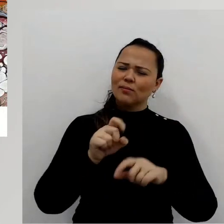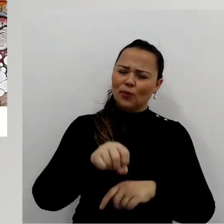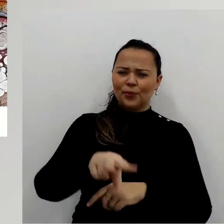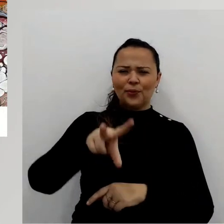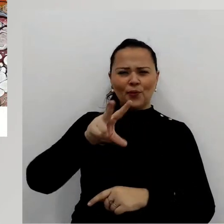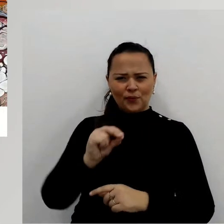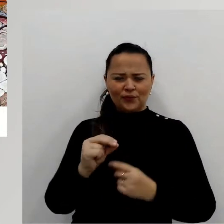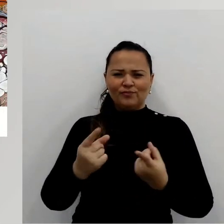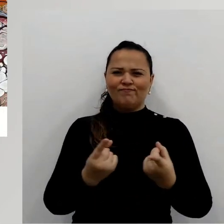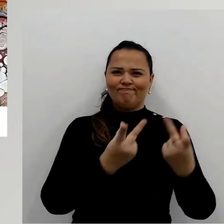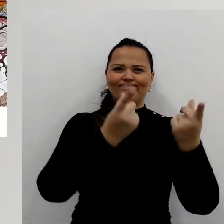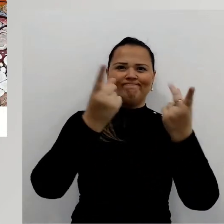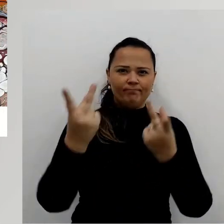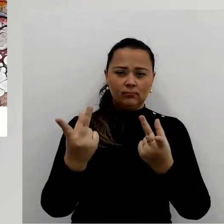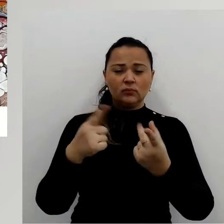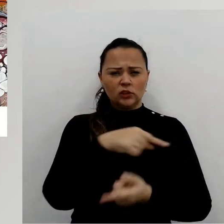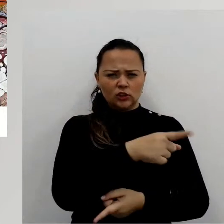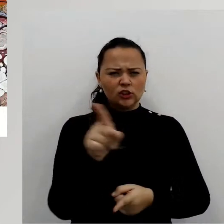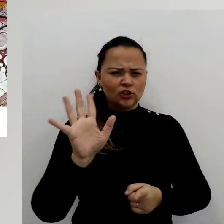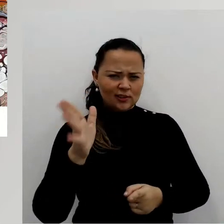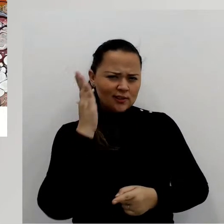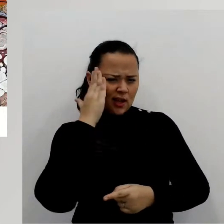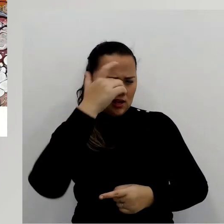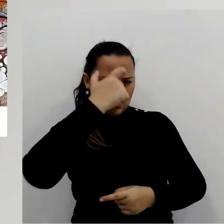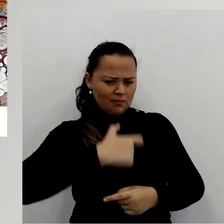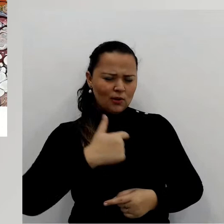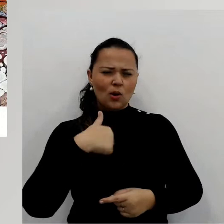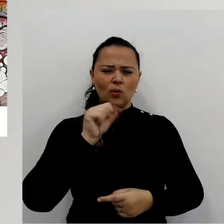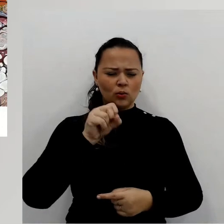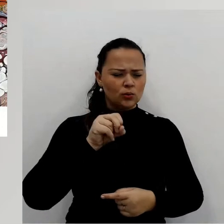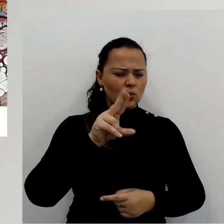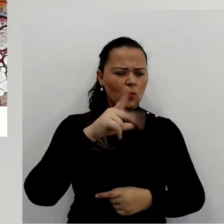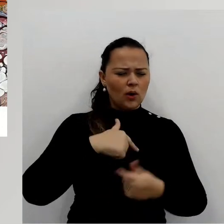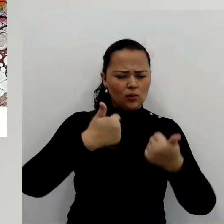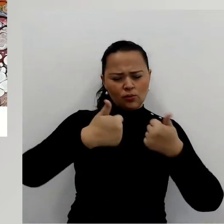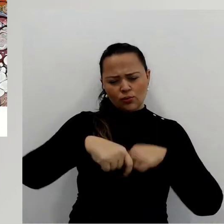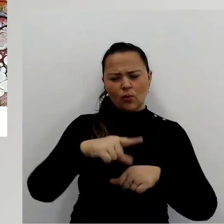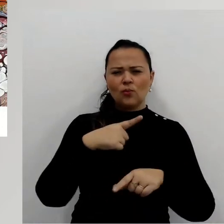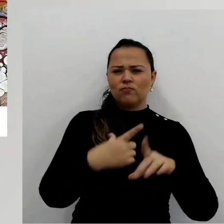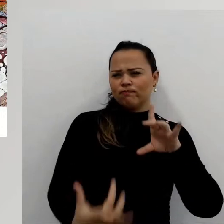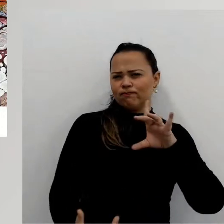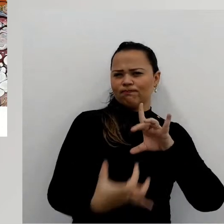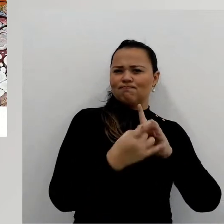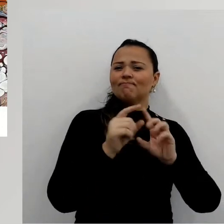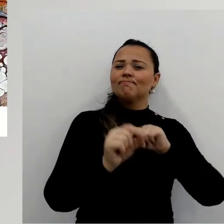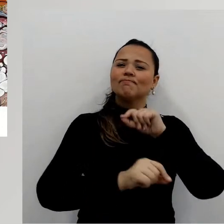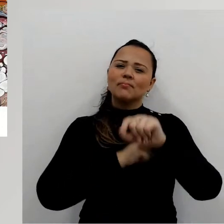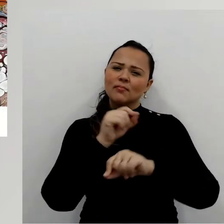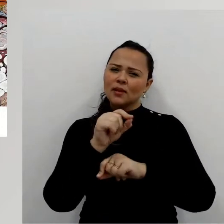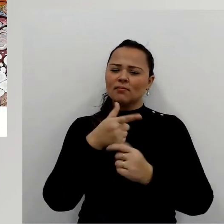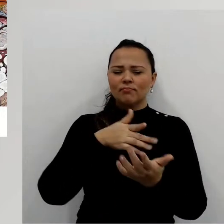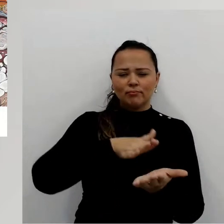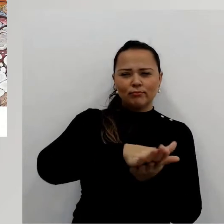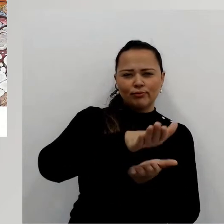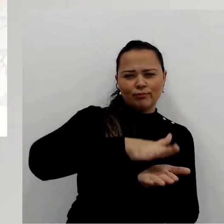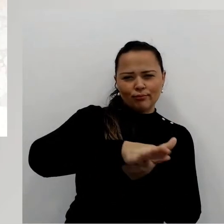involved in printing, packaging, publishing. Have been doing it not quite as long as Frank has, but I've been doing it for many